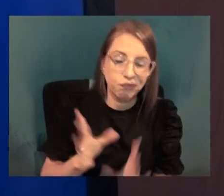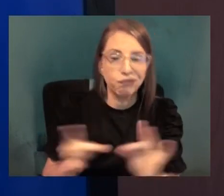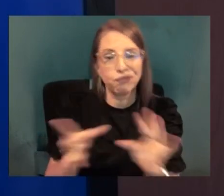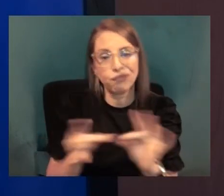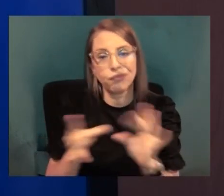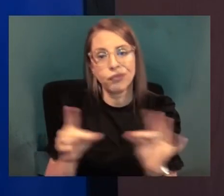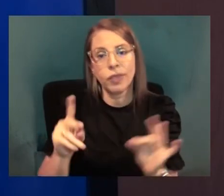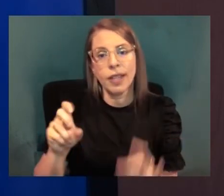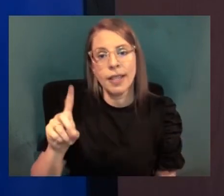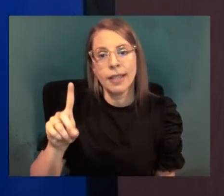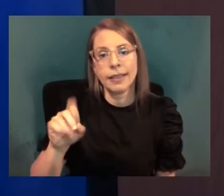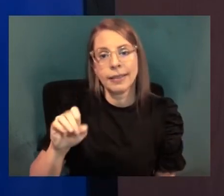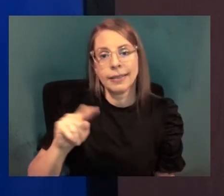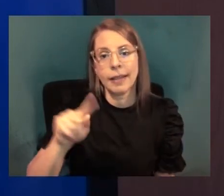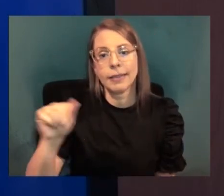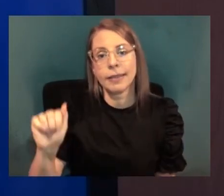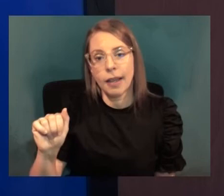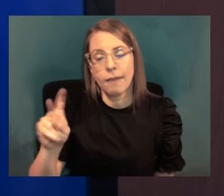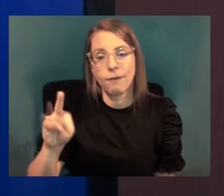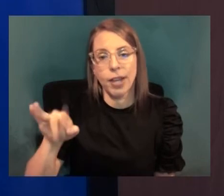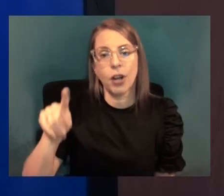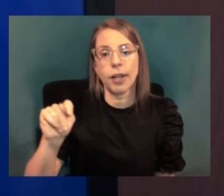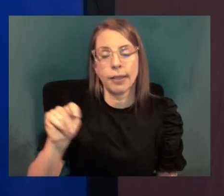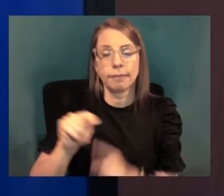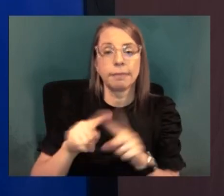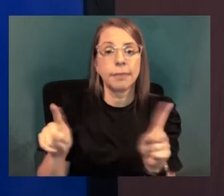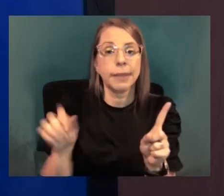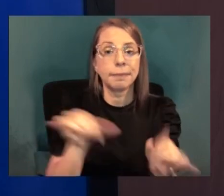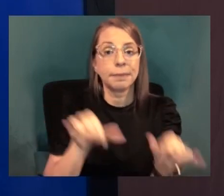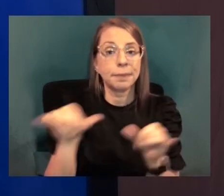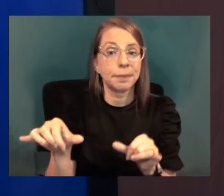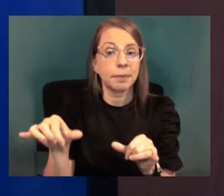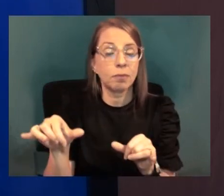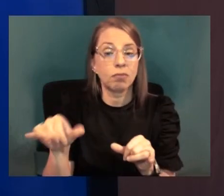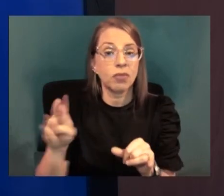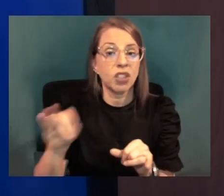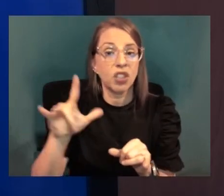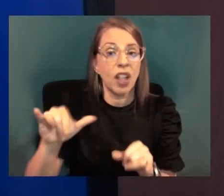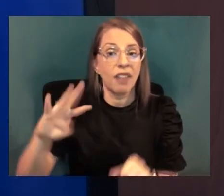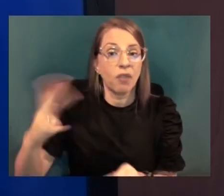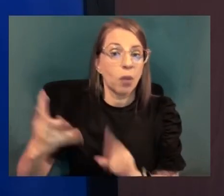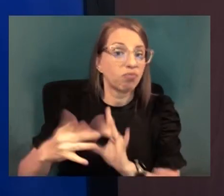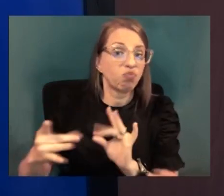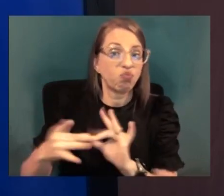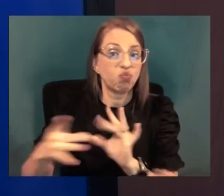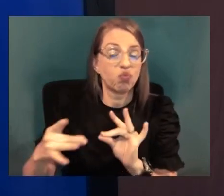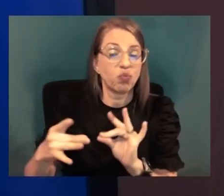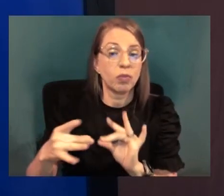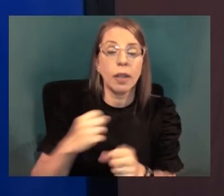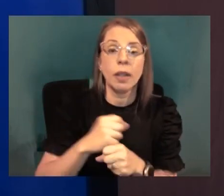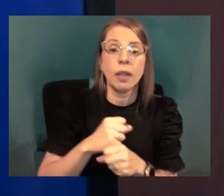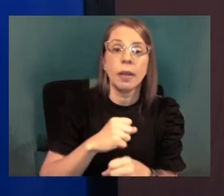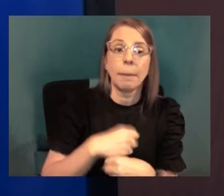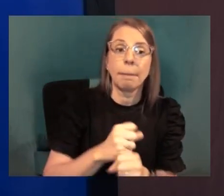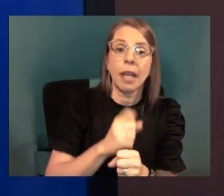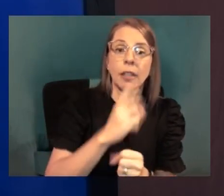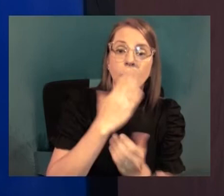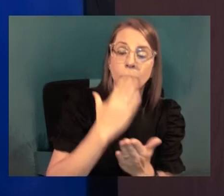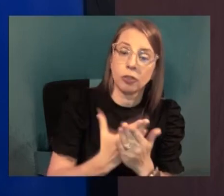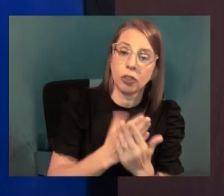go on. You know what? Just like what we're telling you on the 4th of July, make good